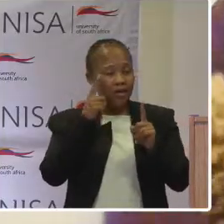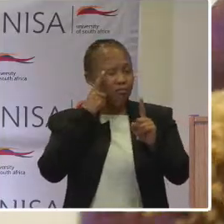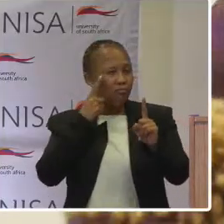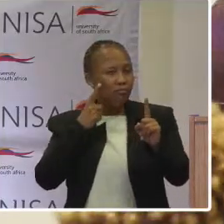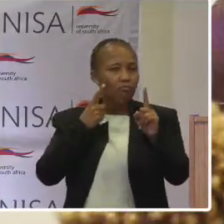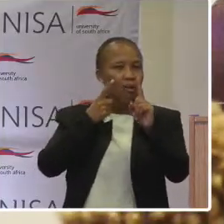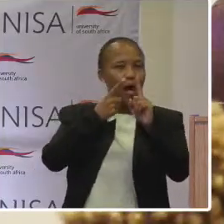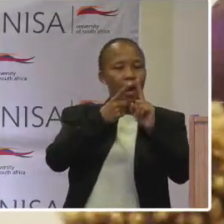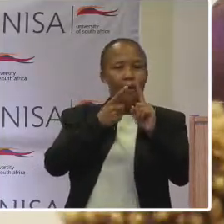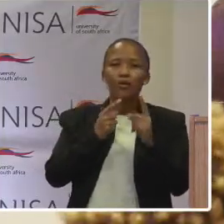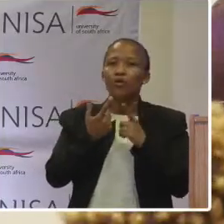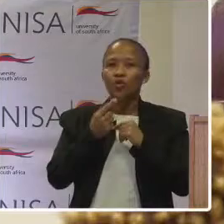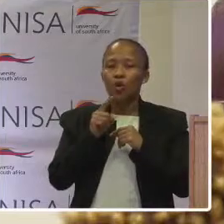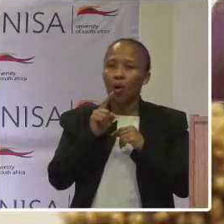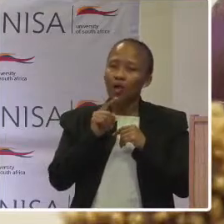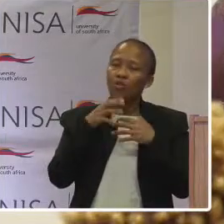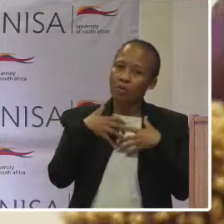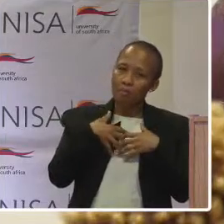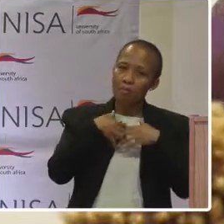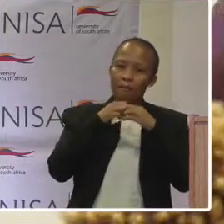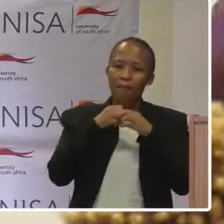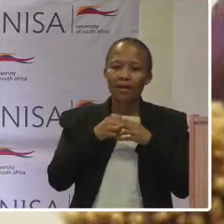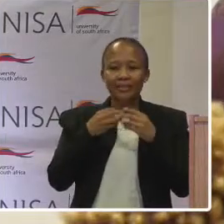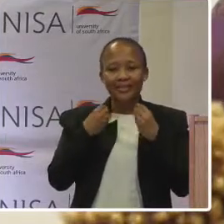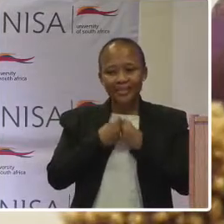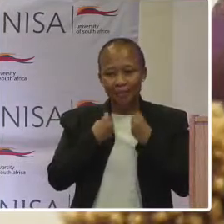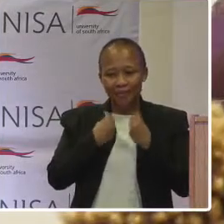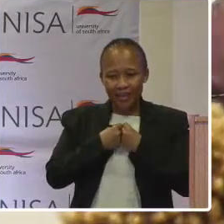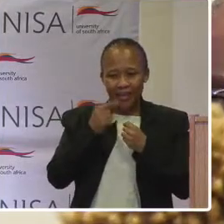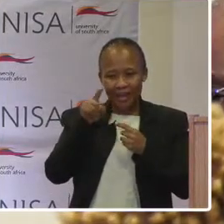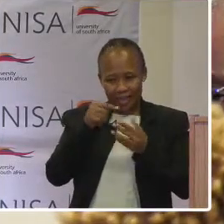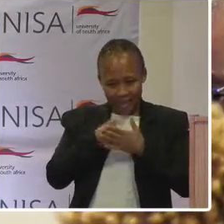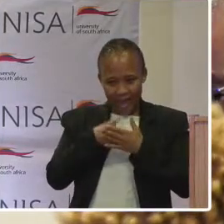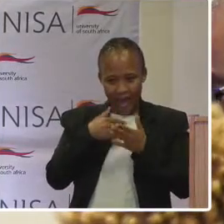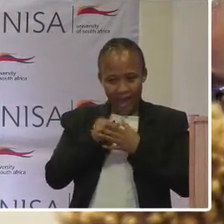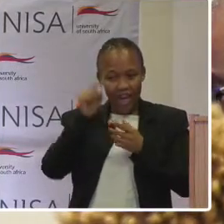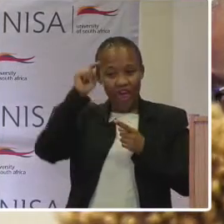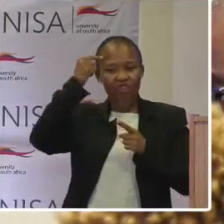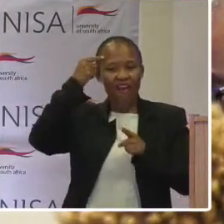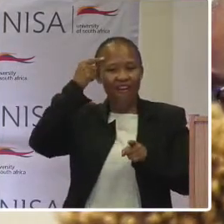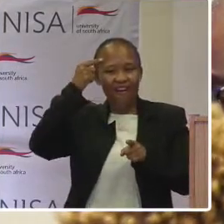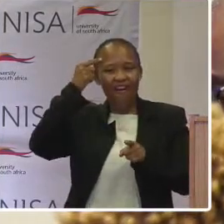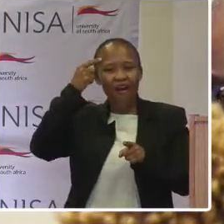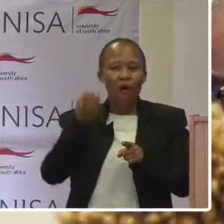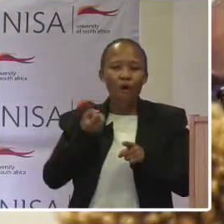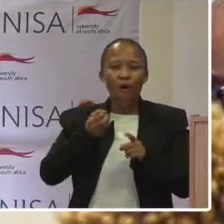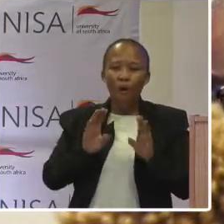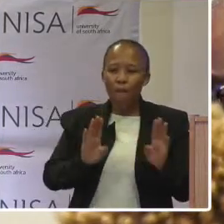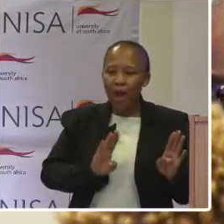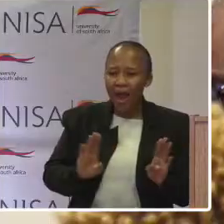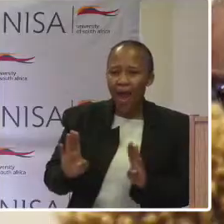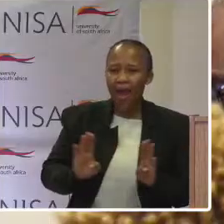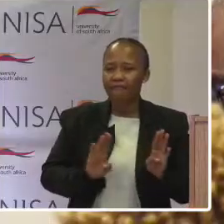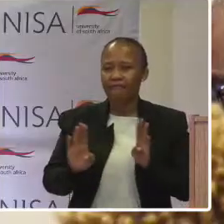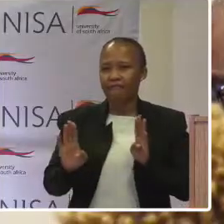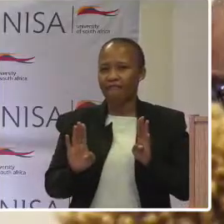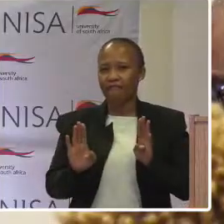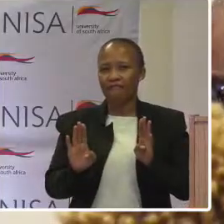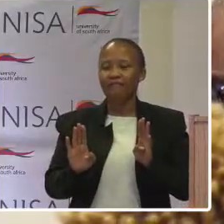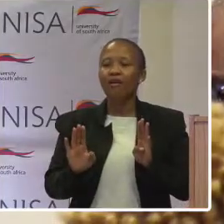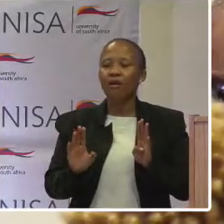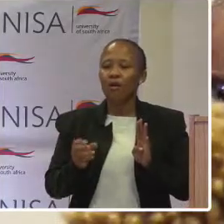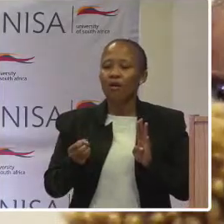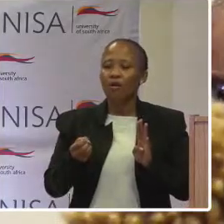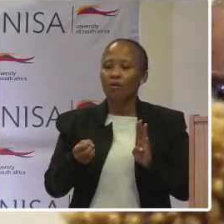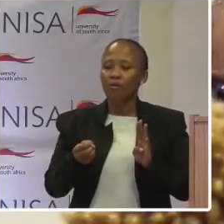something that can think like a human being or behave or do things like a human being in